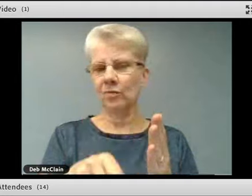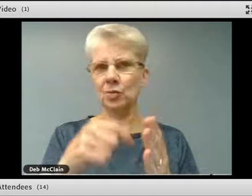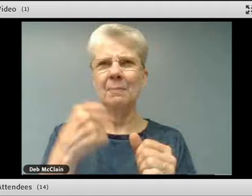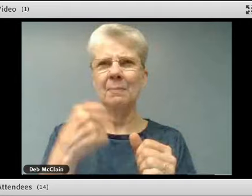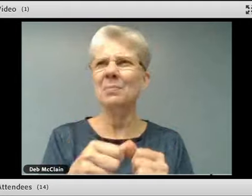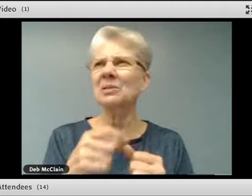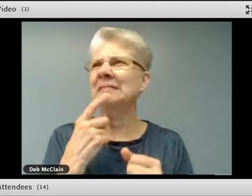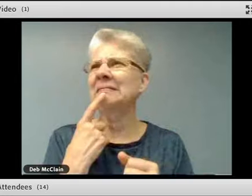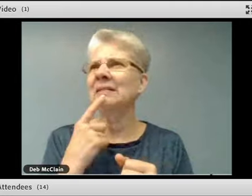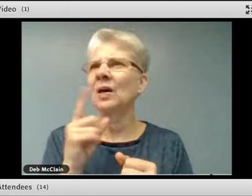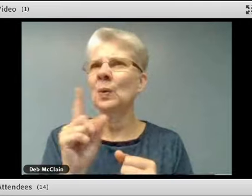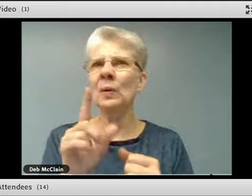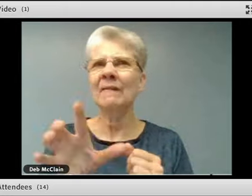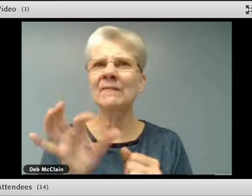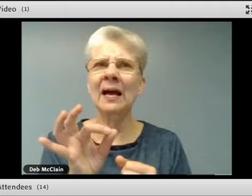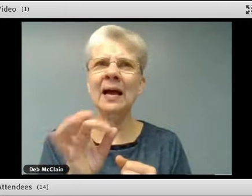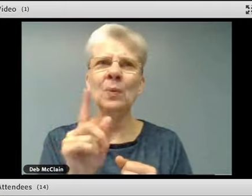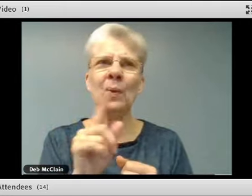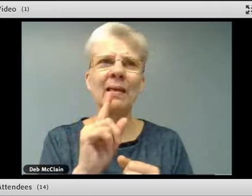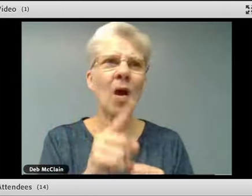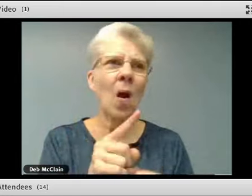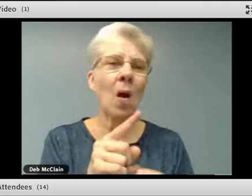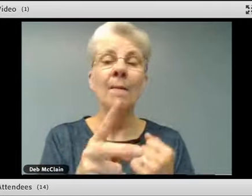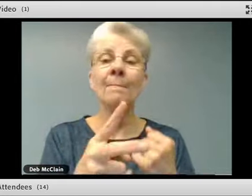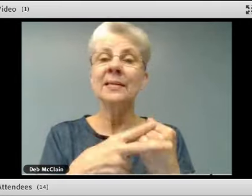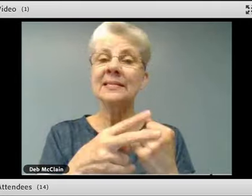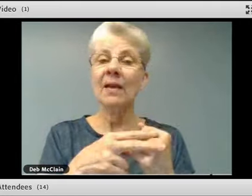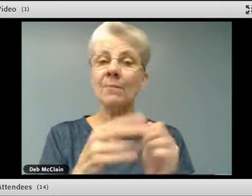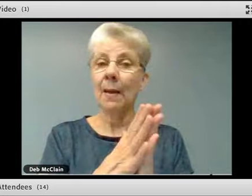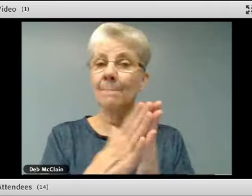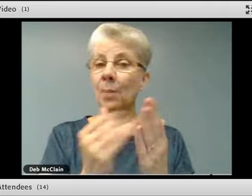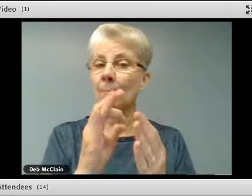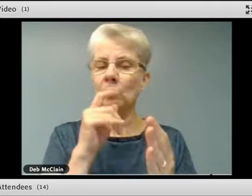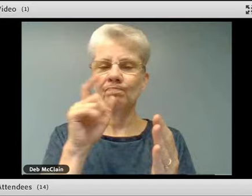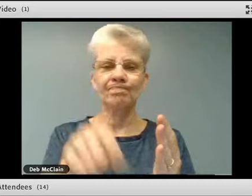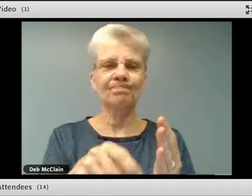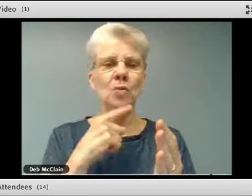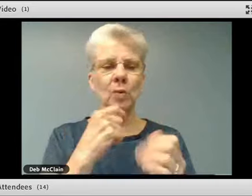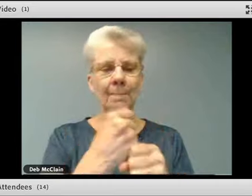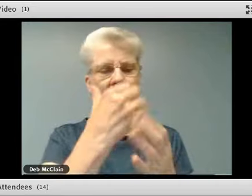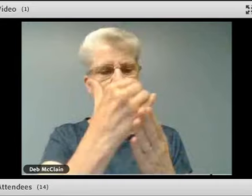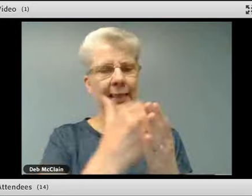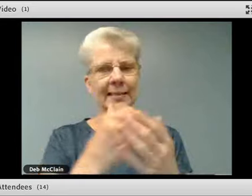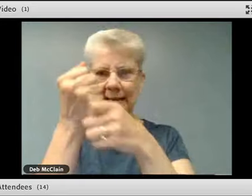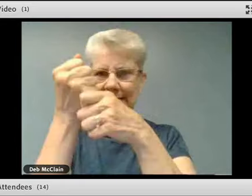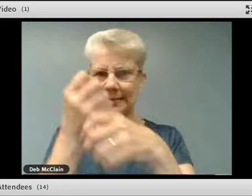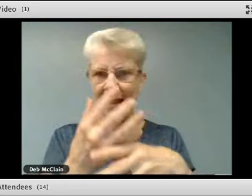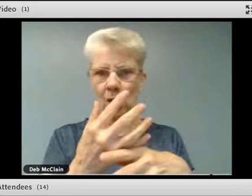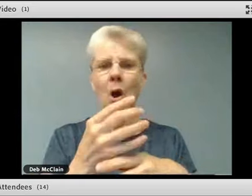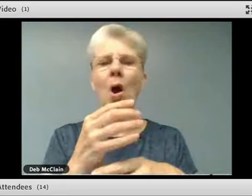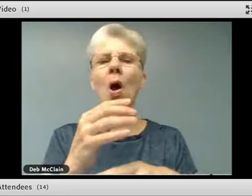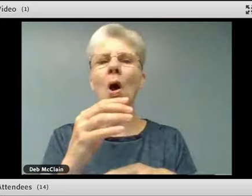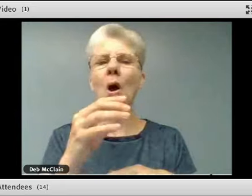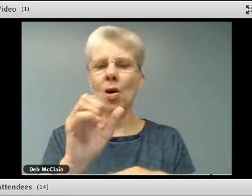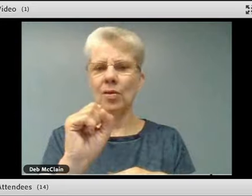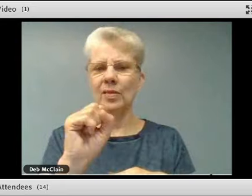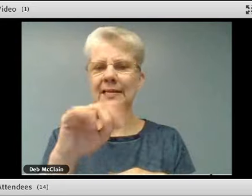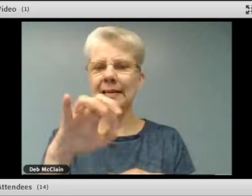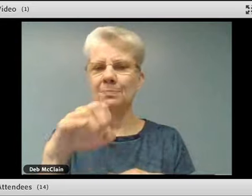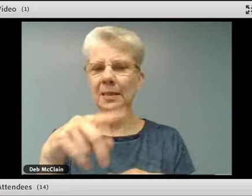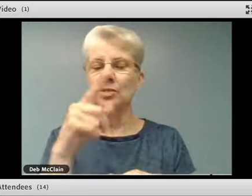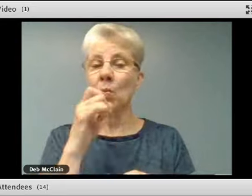or save them as a bookmark. You can save them as a list and download the CSV so you have your set